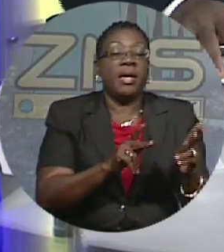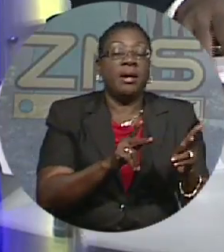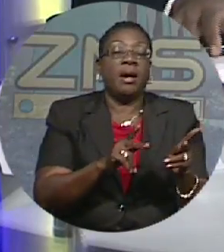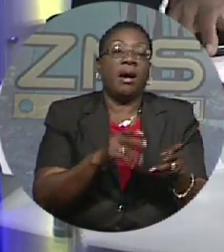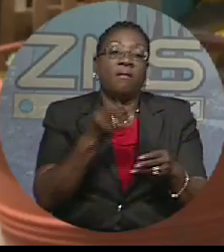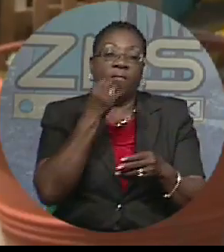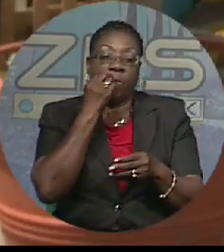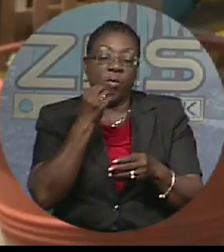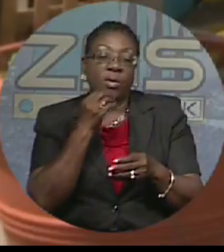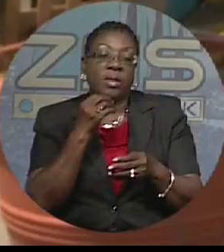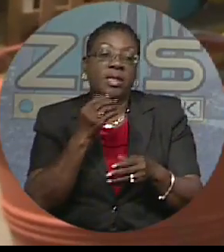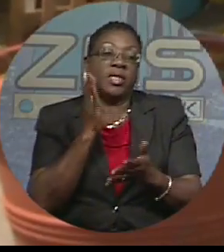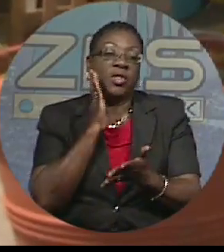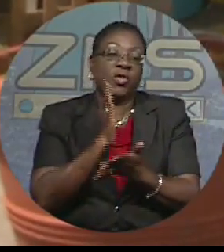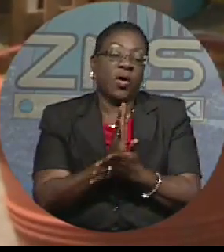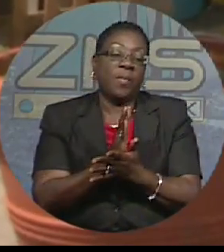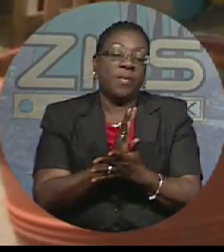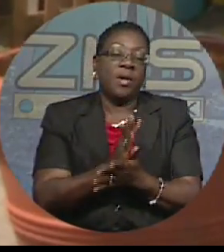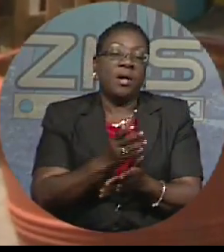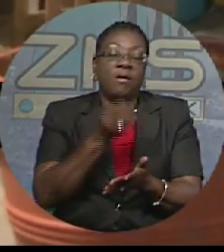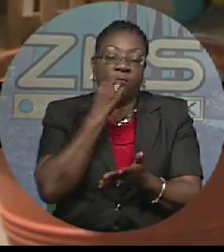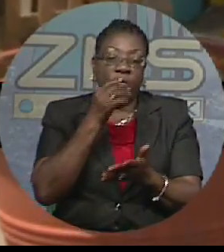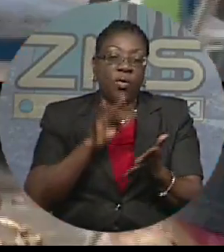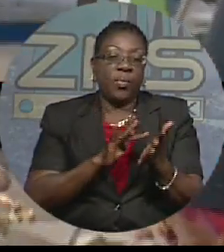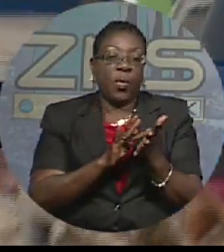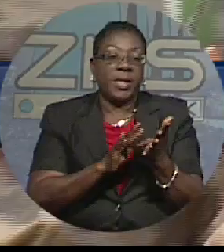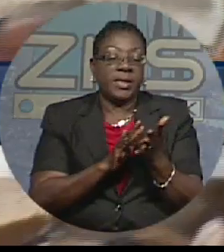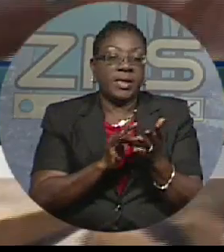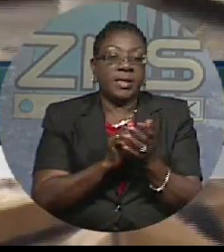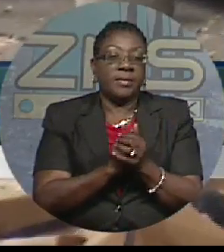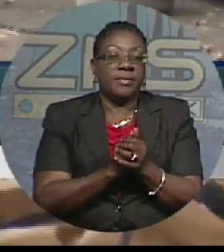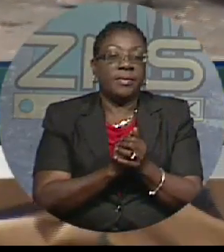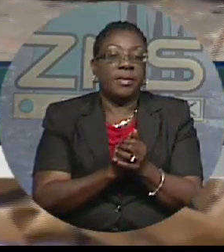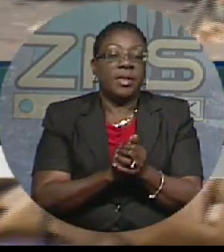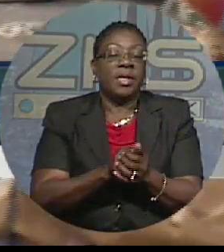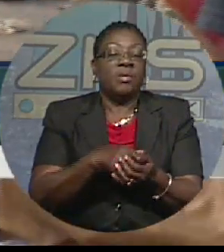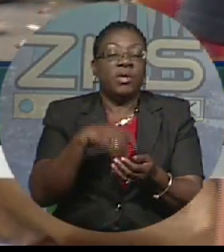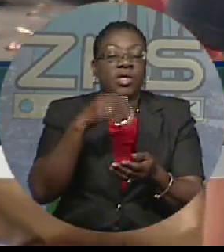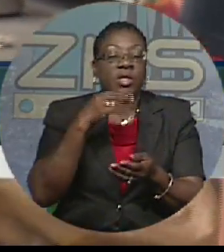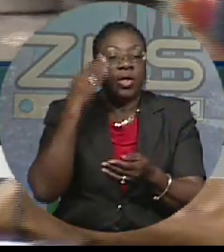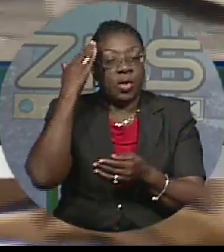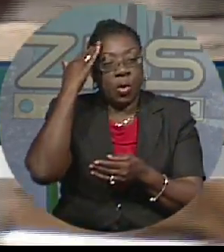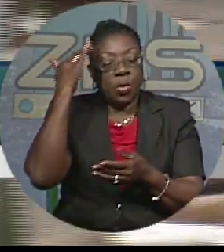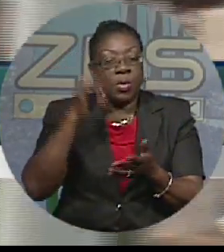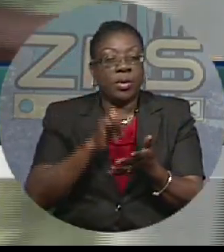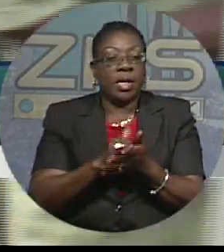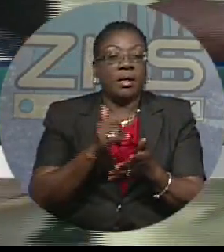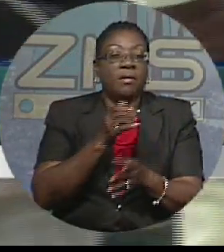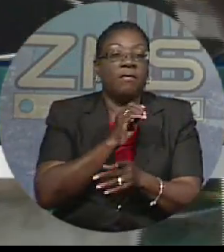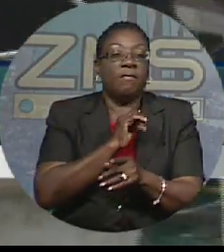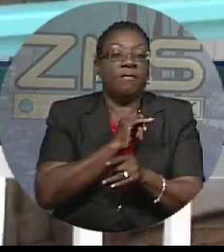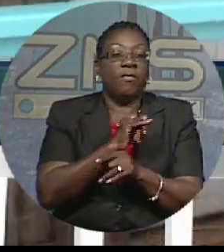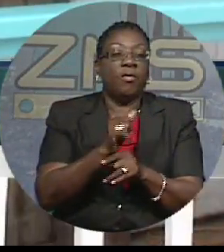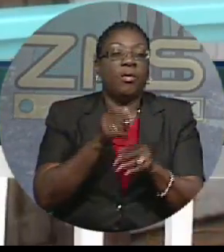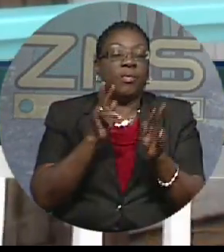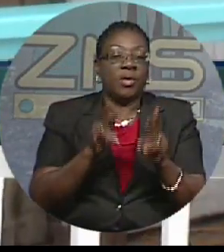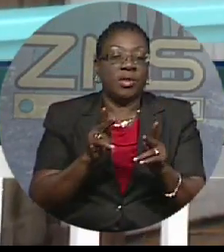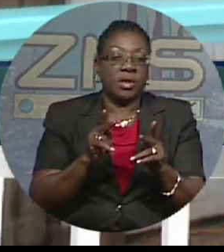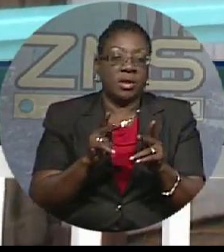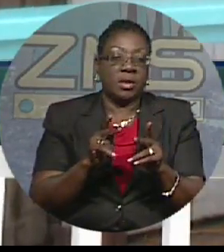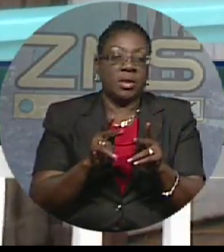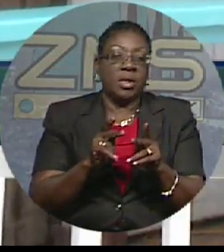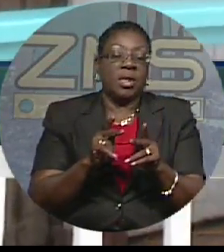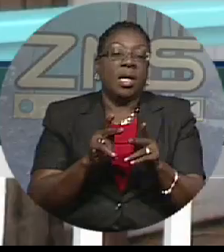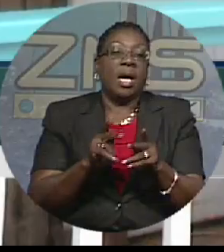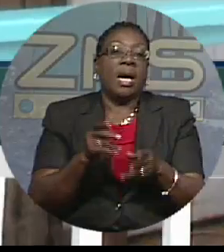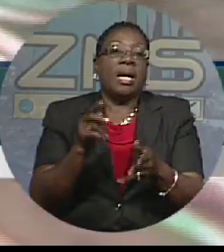hospital. Living in the tropics, many residents should be aware that foodborne illnesses are likely if precautions are not